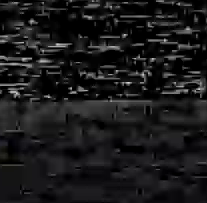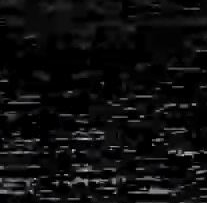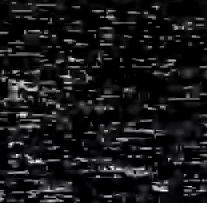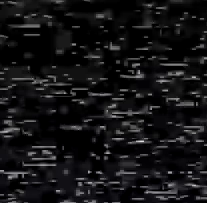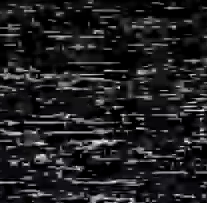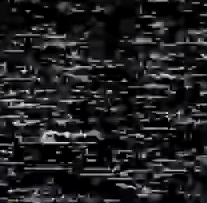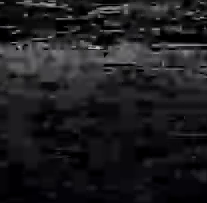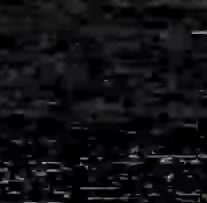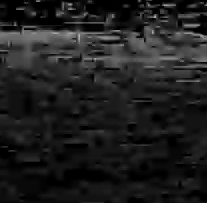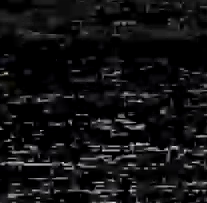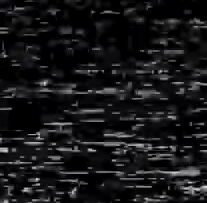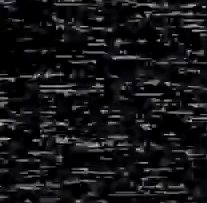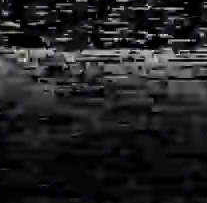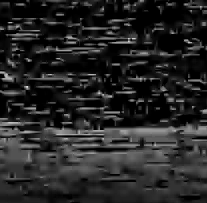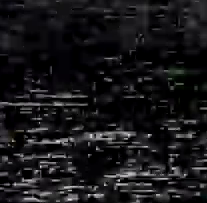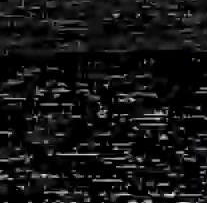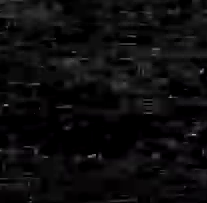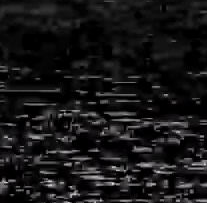Thank you.